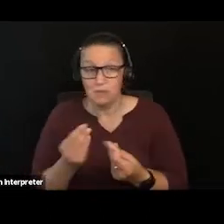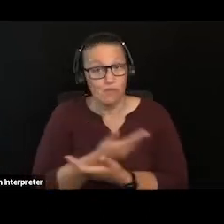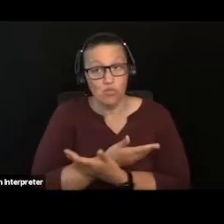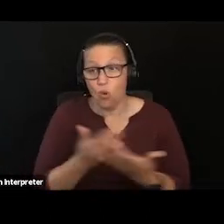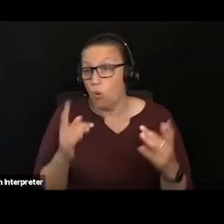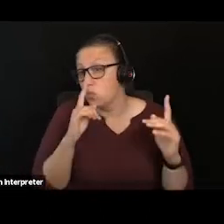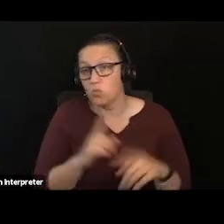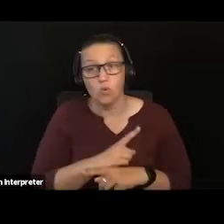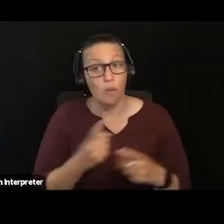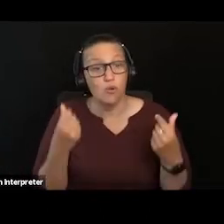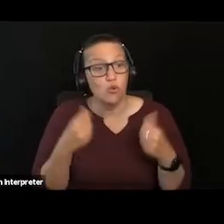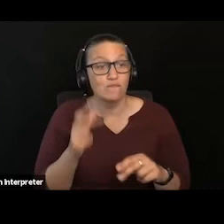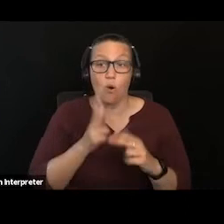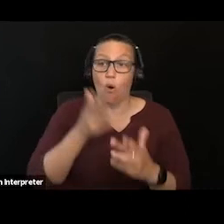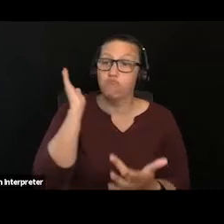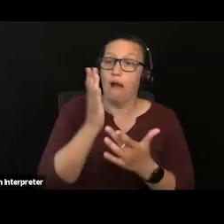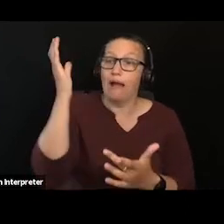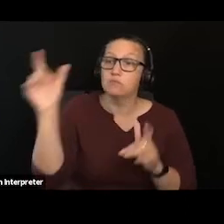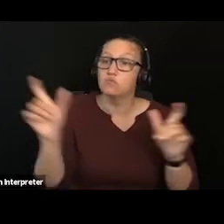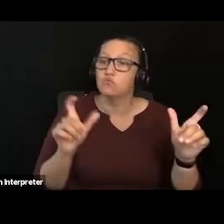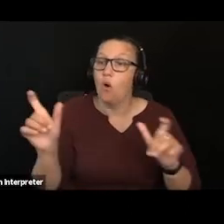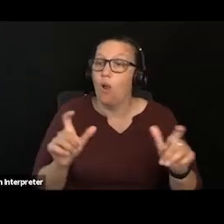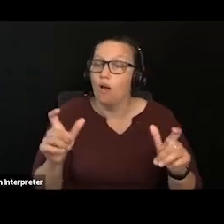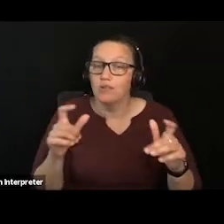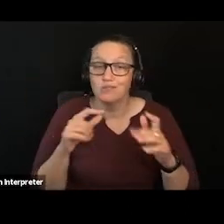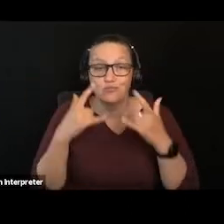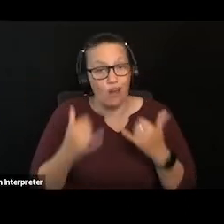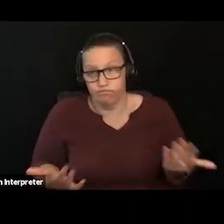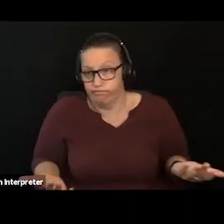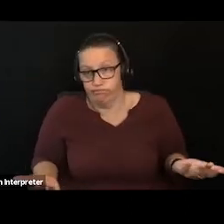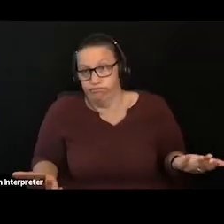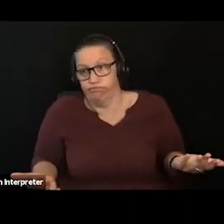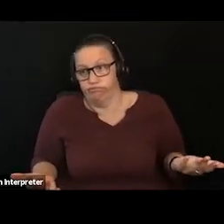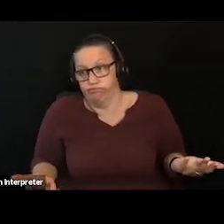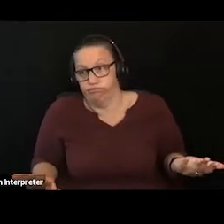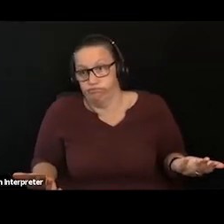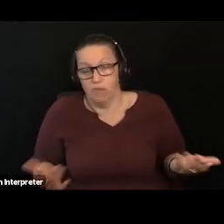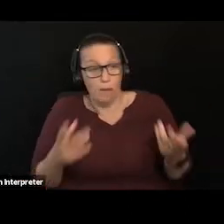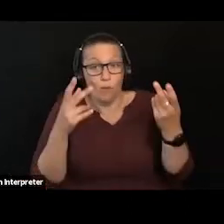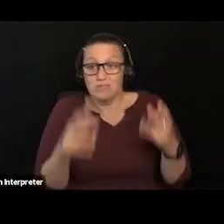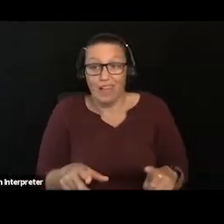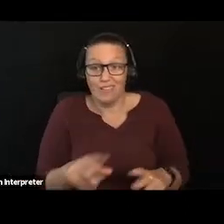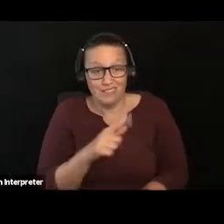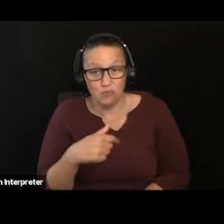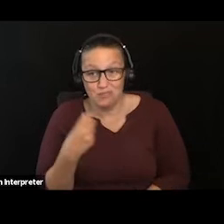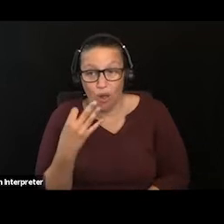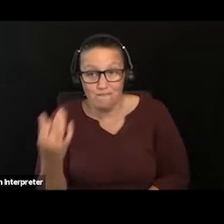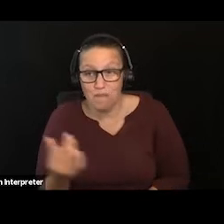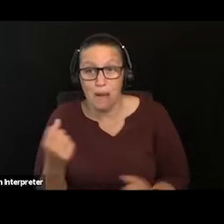more traditional randomized controlled trials. So for example, looking at mortality, trials are just not powered to be able to look at